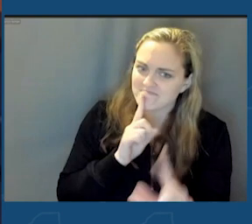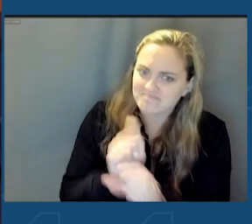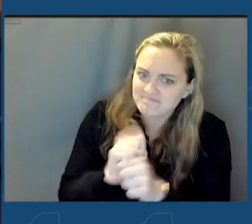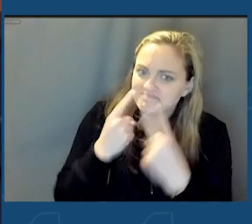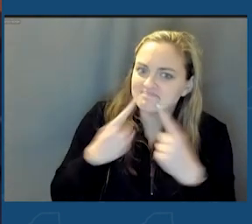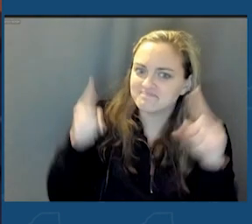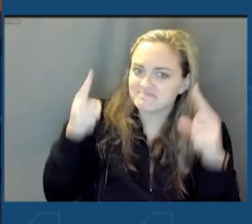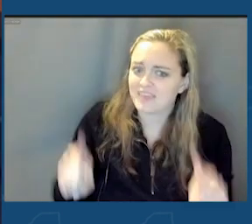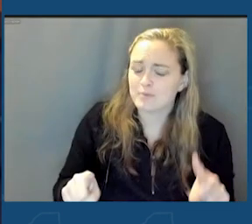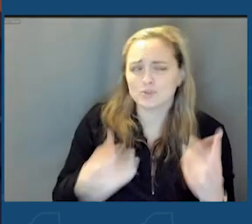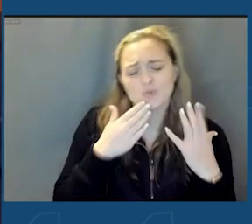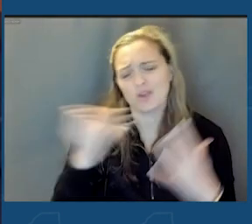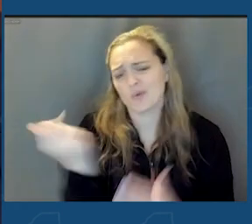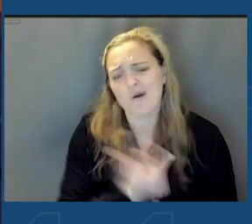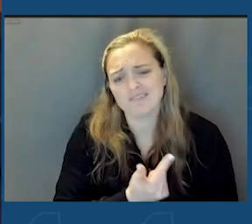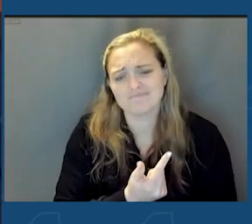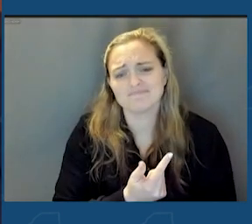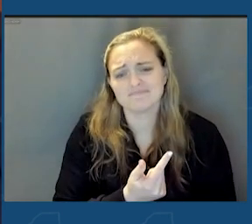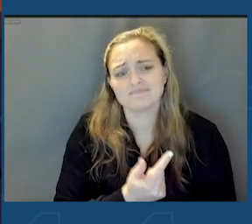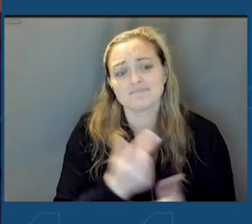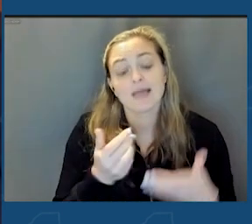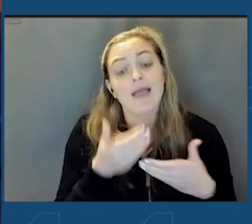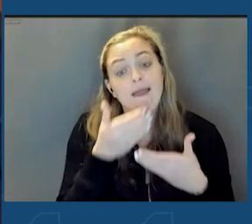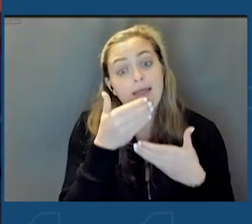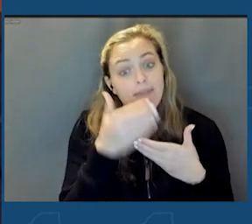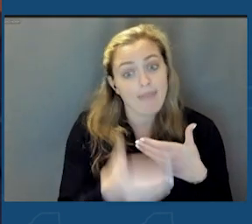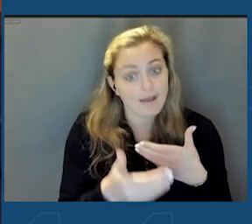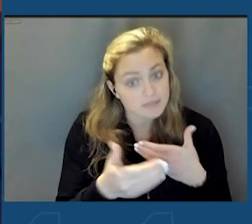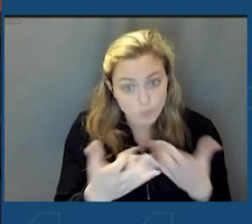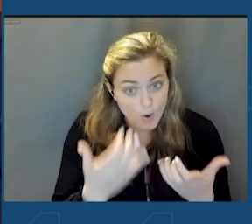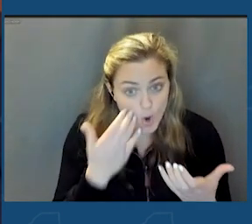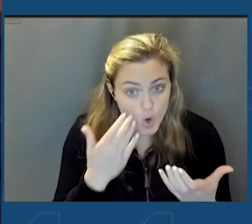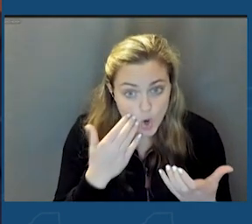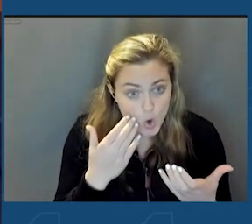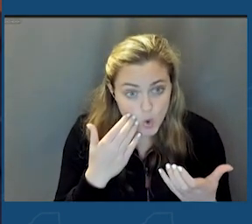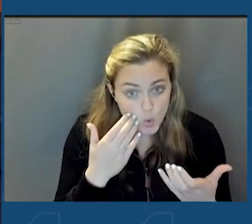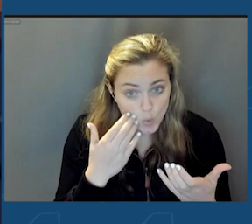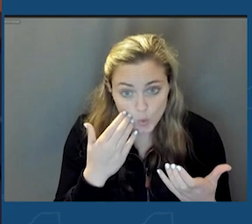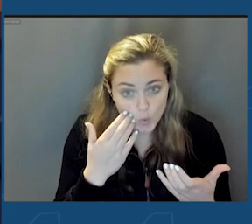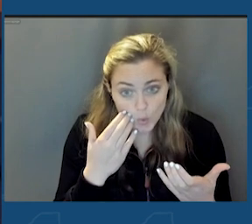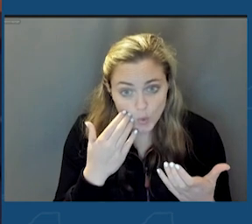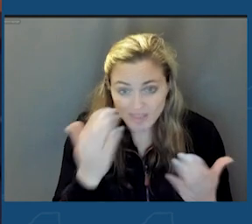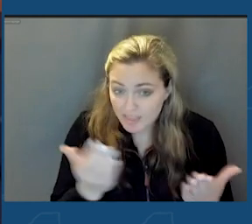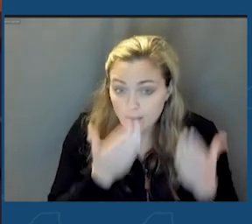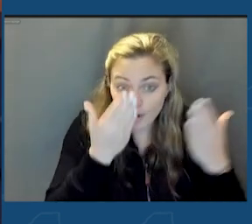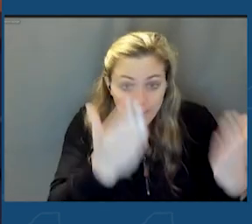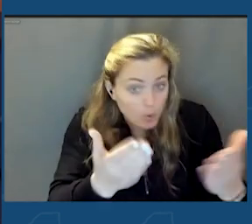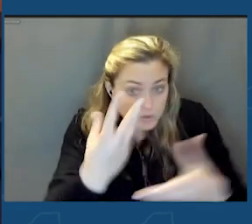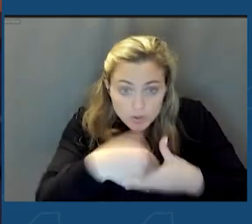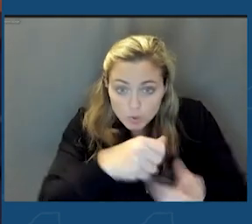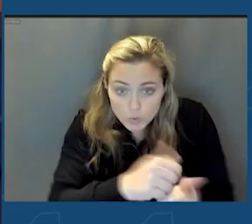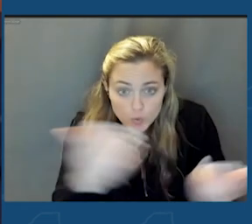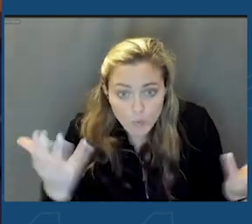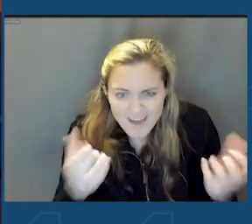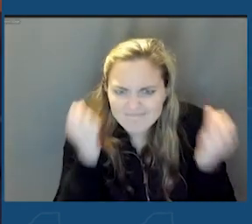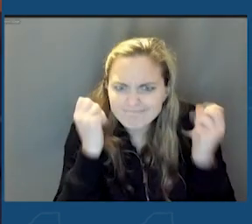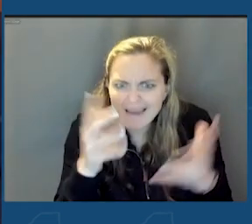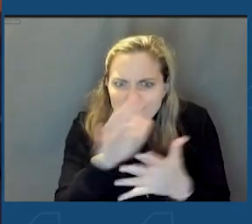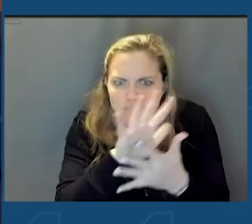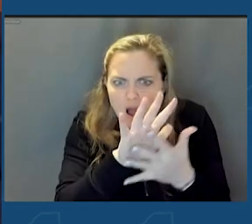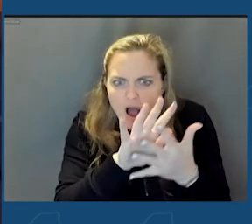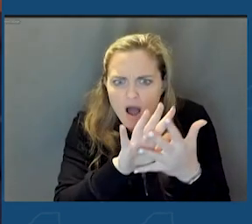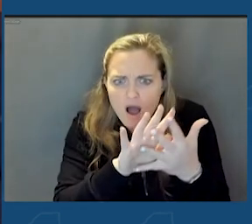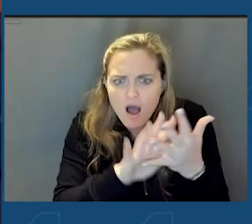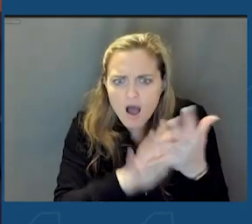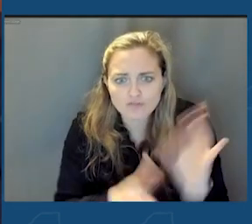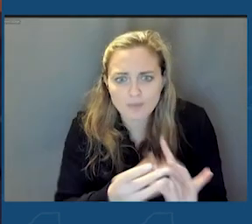all for that. And next thing, you want to know, what did we put in that proposal? Well, we put a whole lot of things that you have all told us